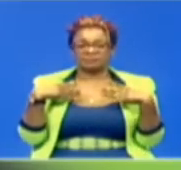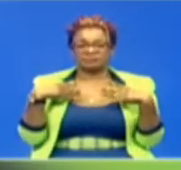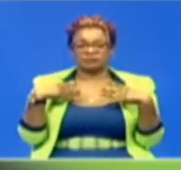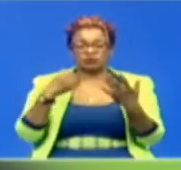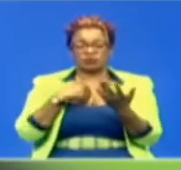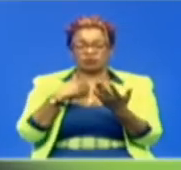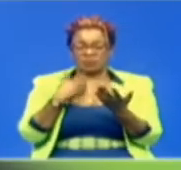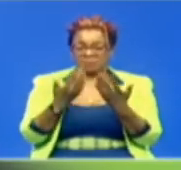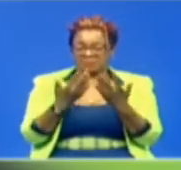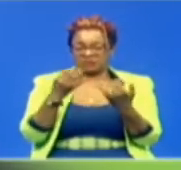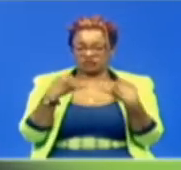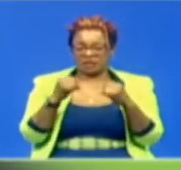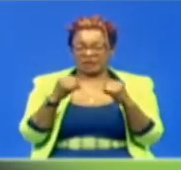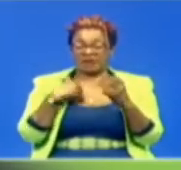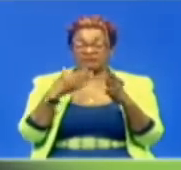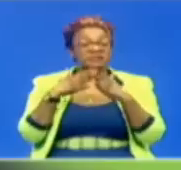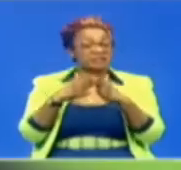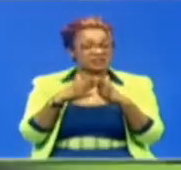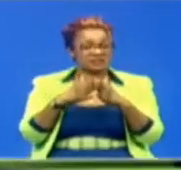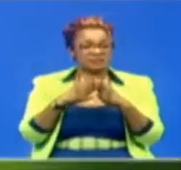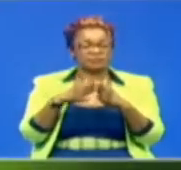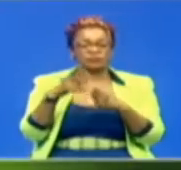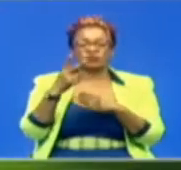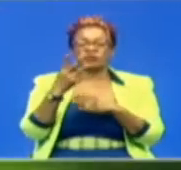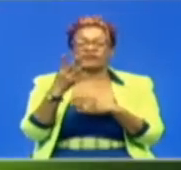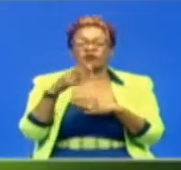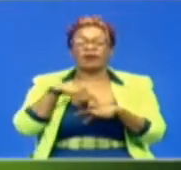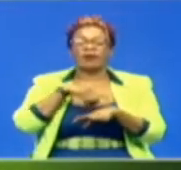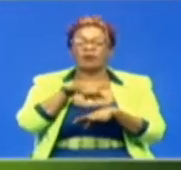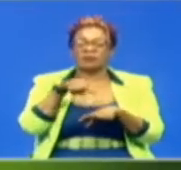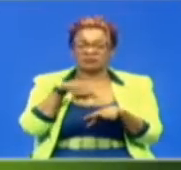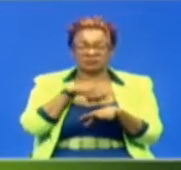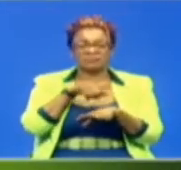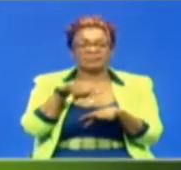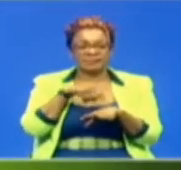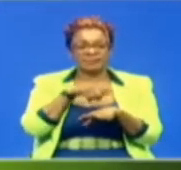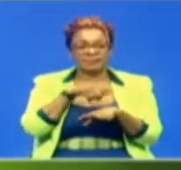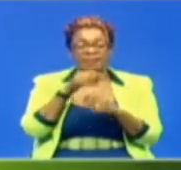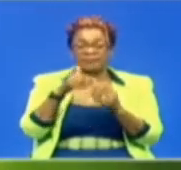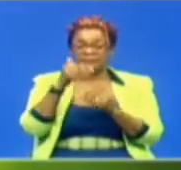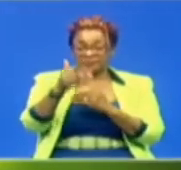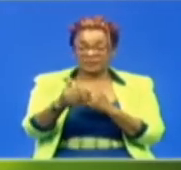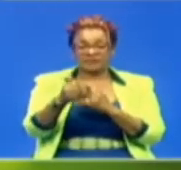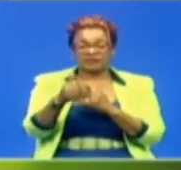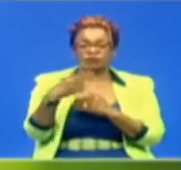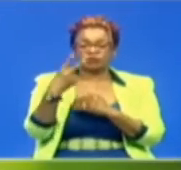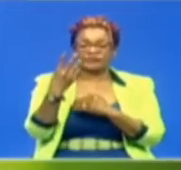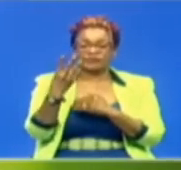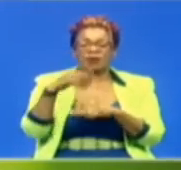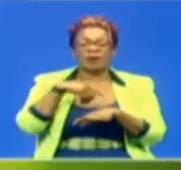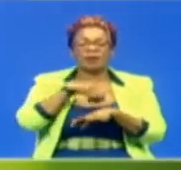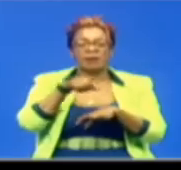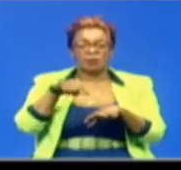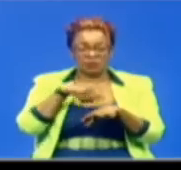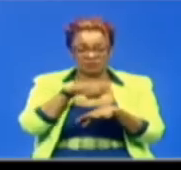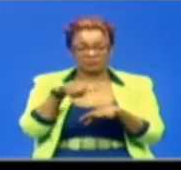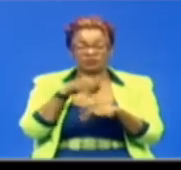production, goes for 24 hours, and after 24 hours